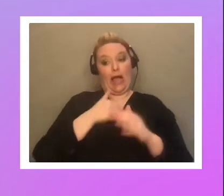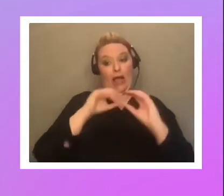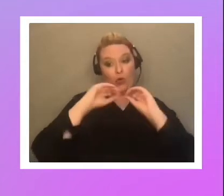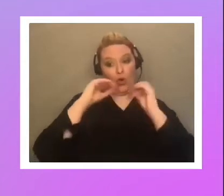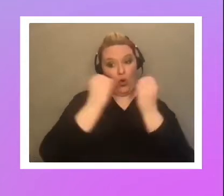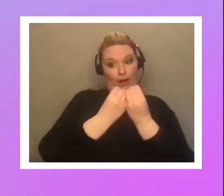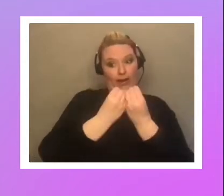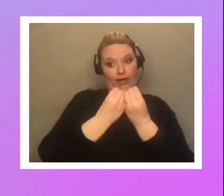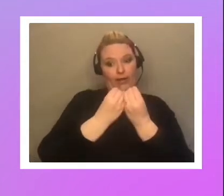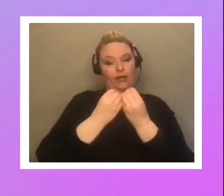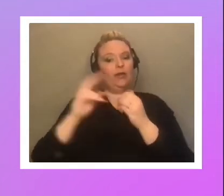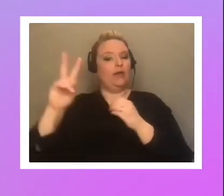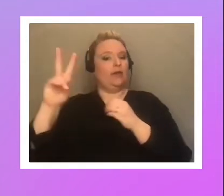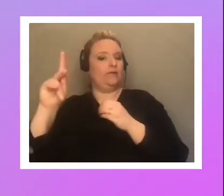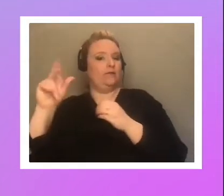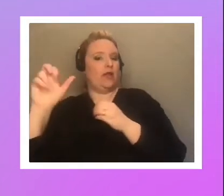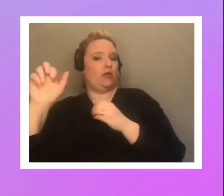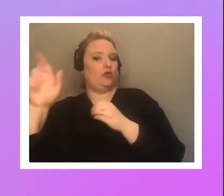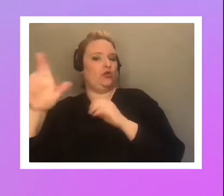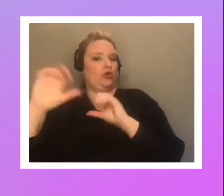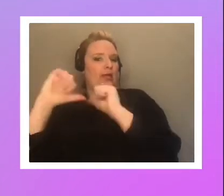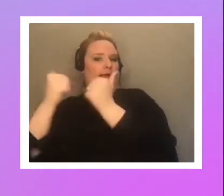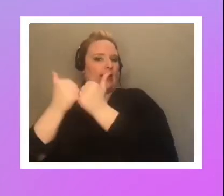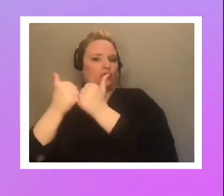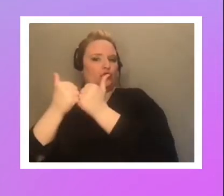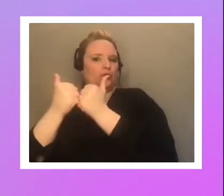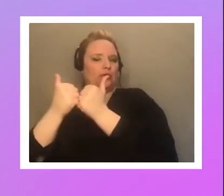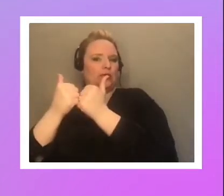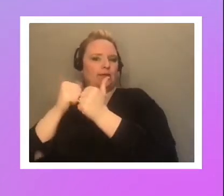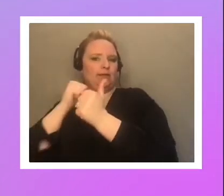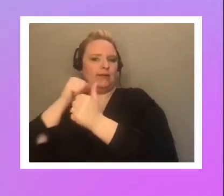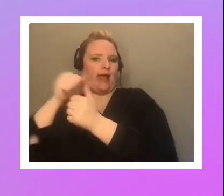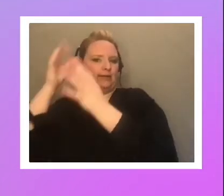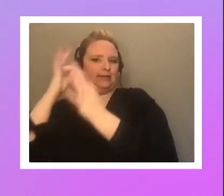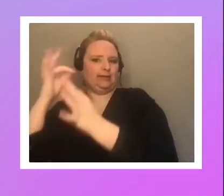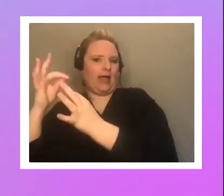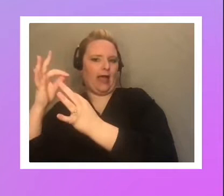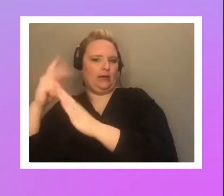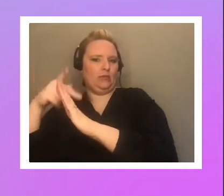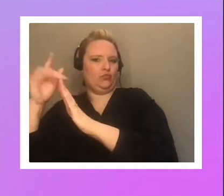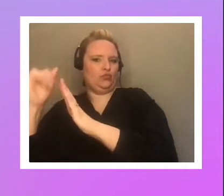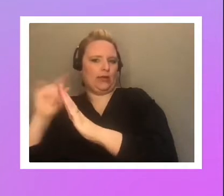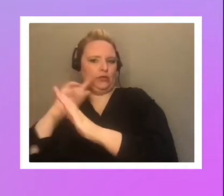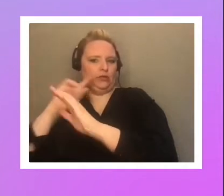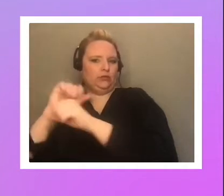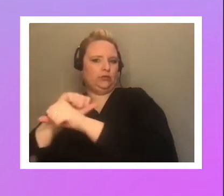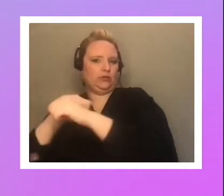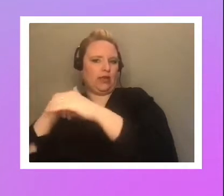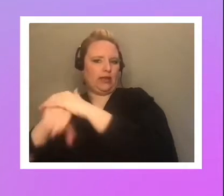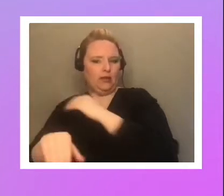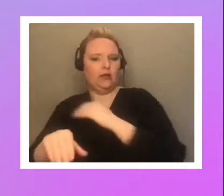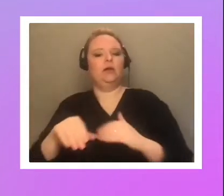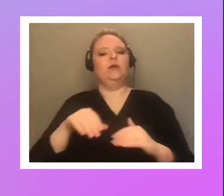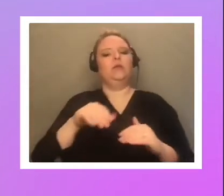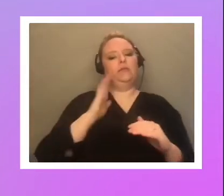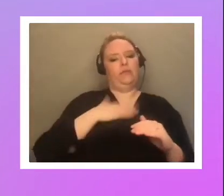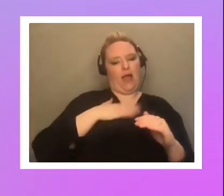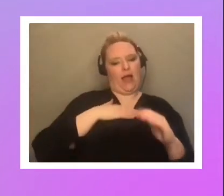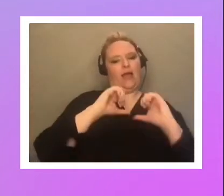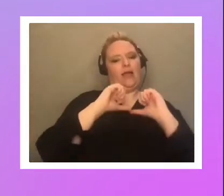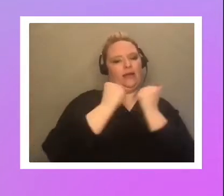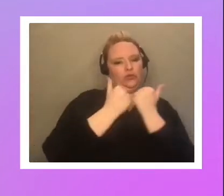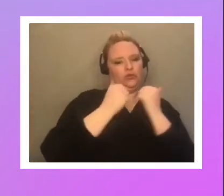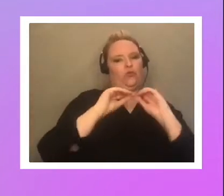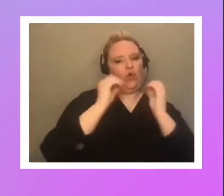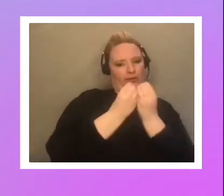the vendor agency that you hire will determine if your project is accessible. Any work for